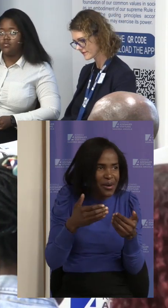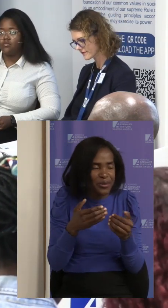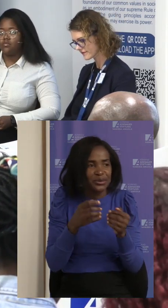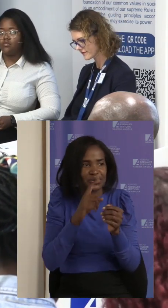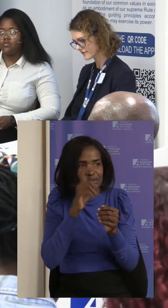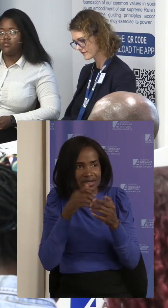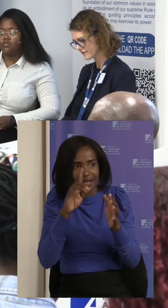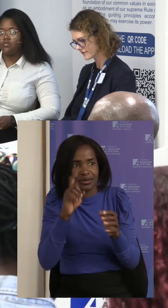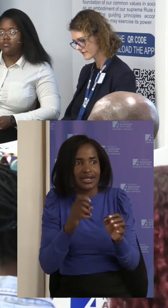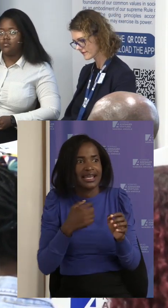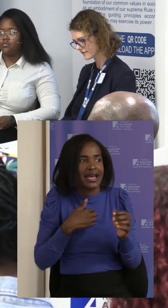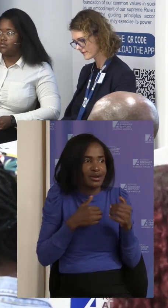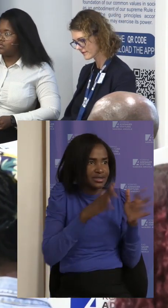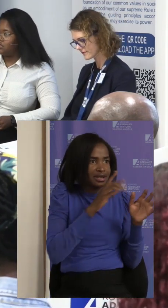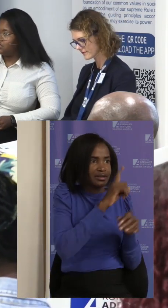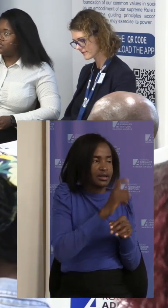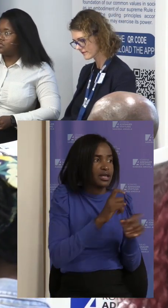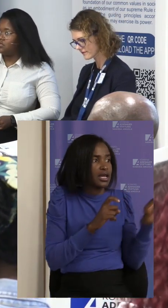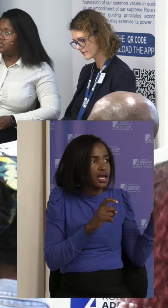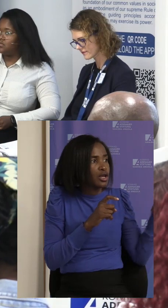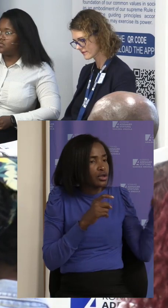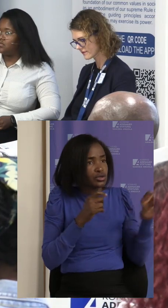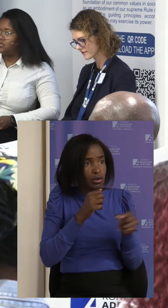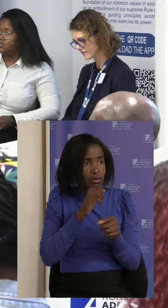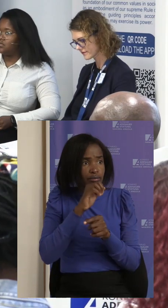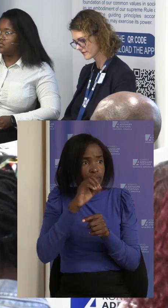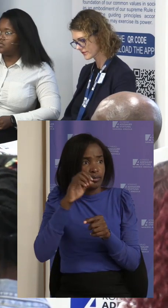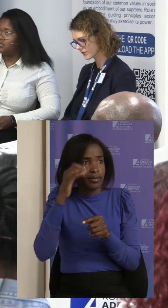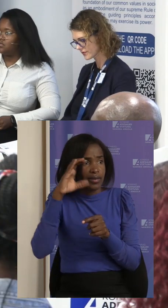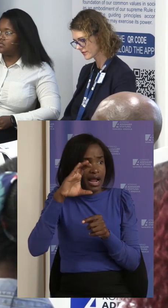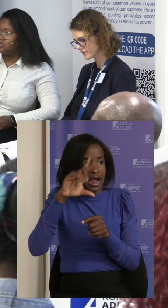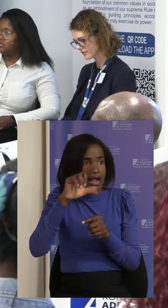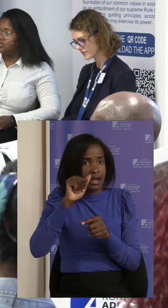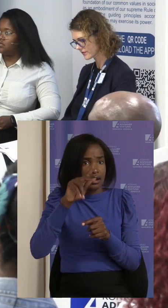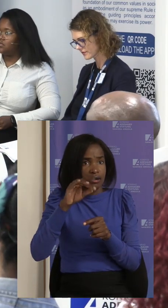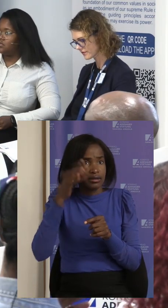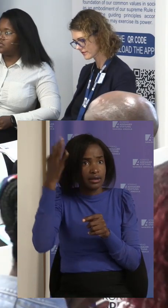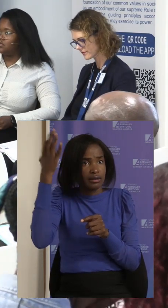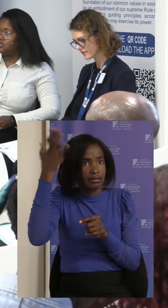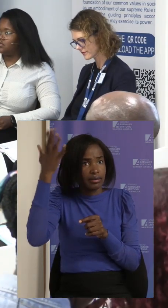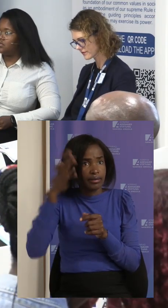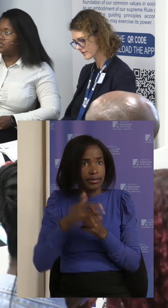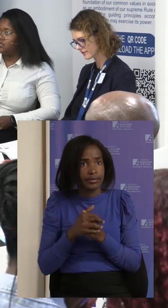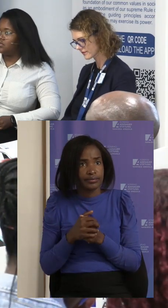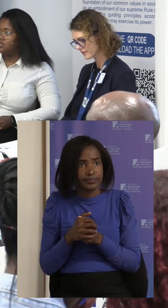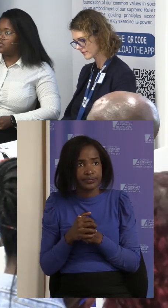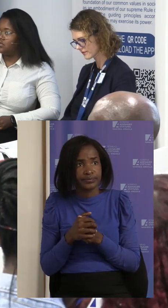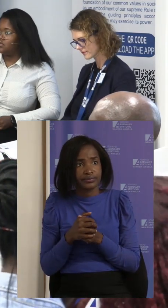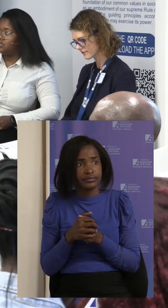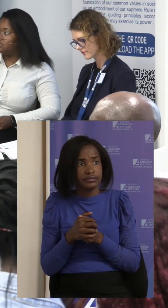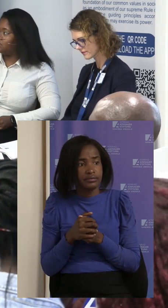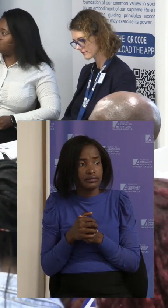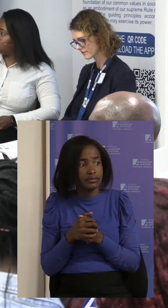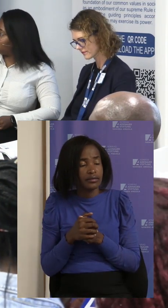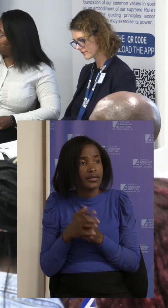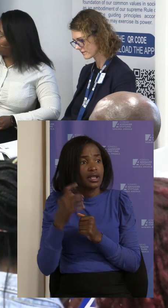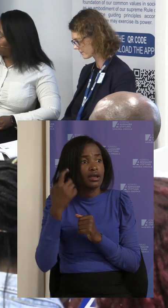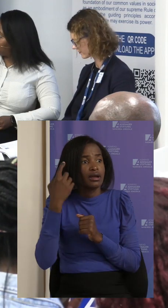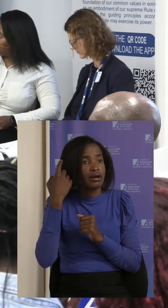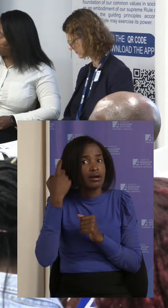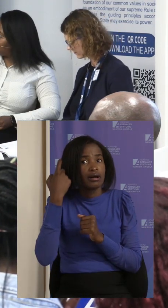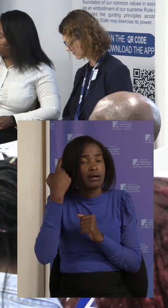the context of what you have just articulated now, what is the ministry's